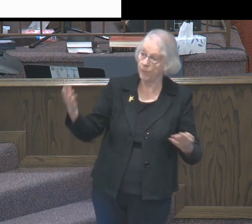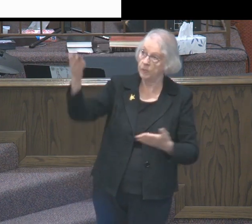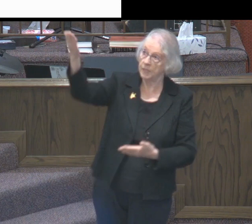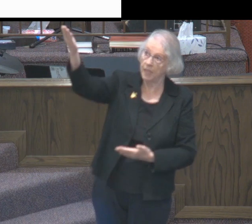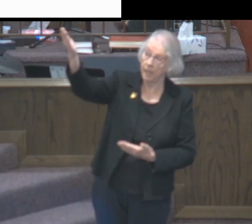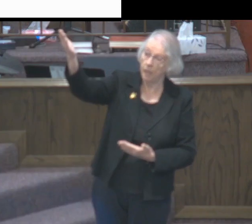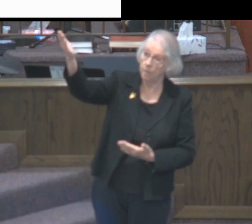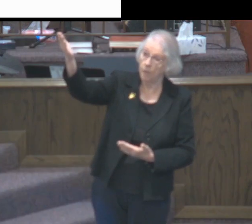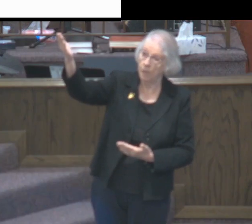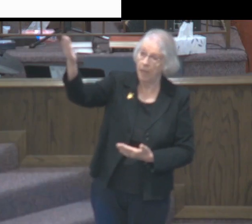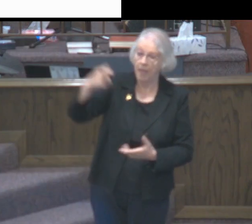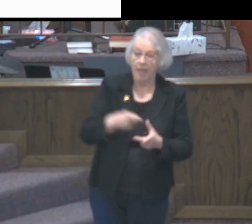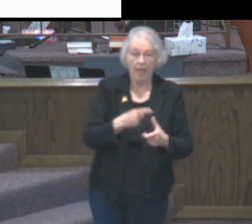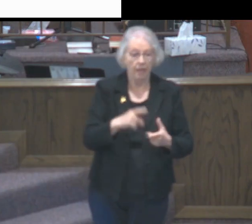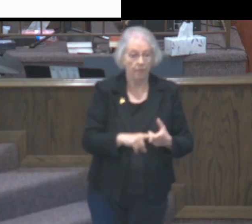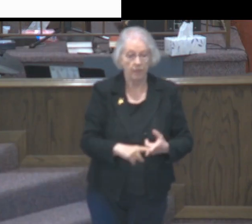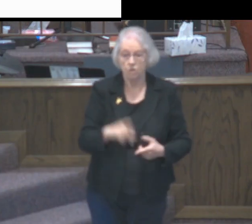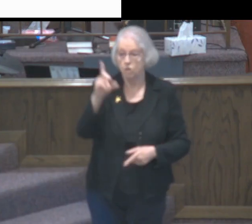outward obedience.